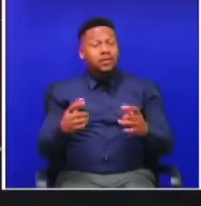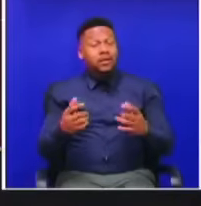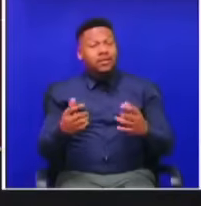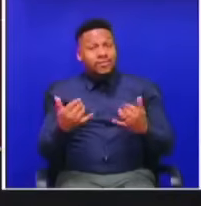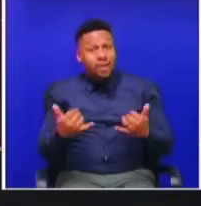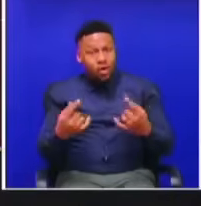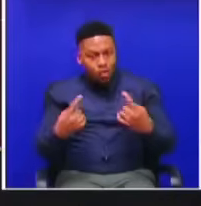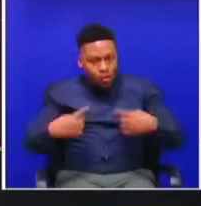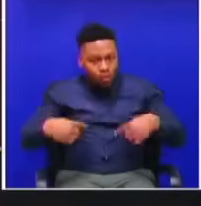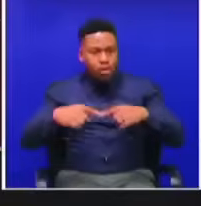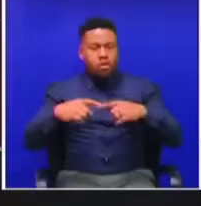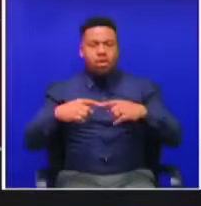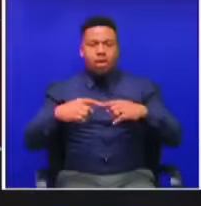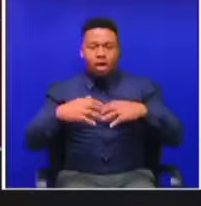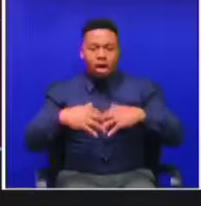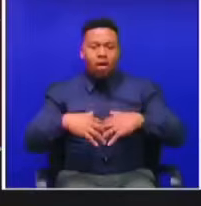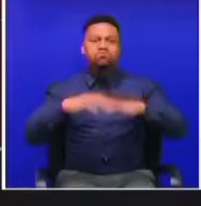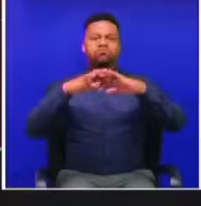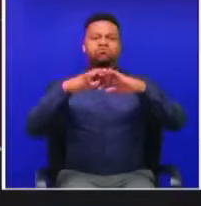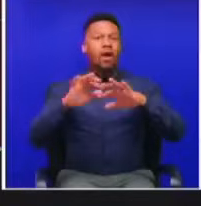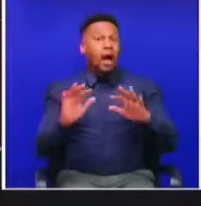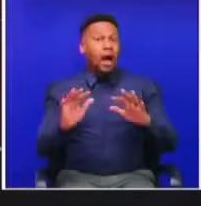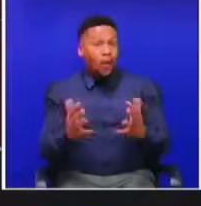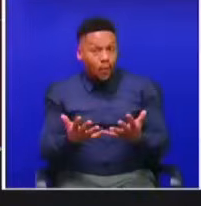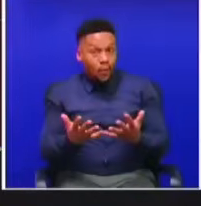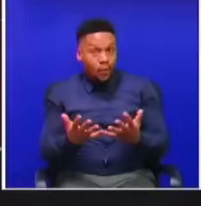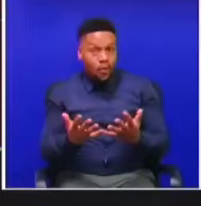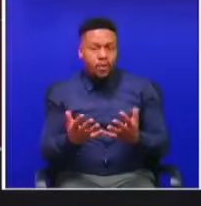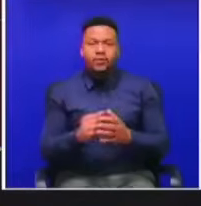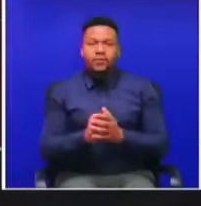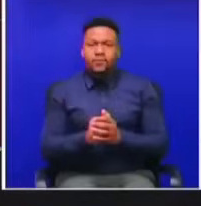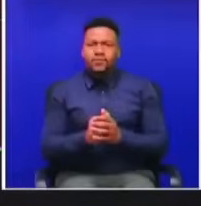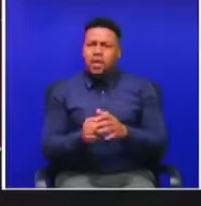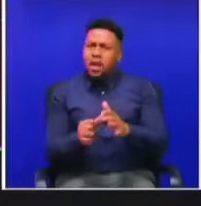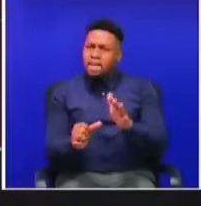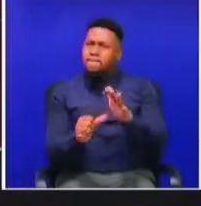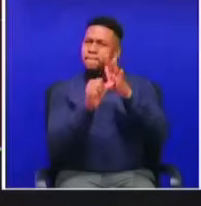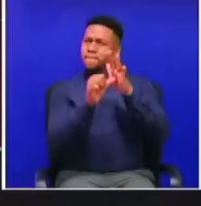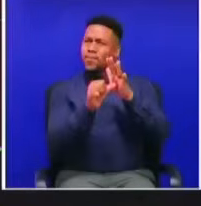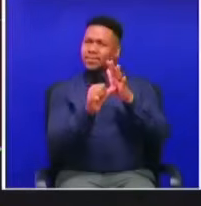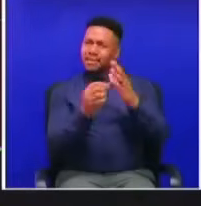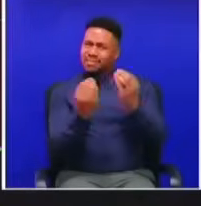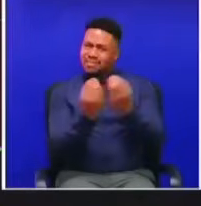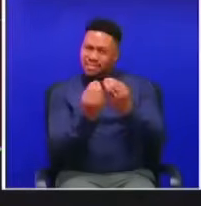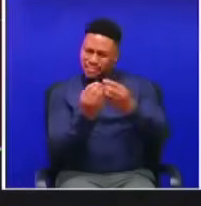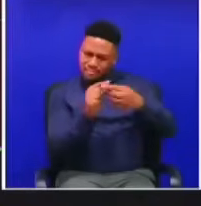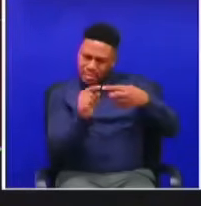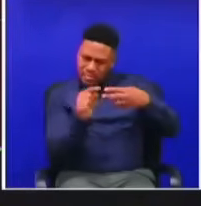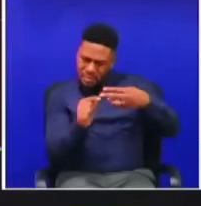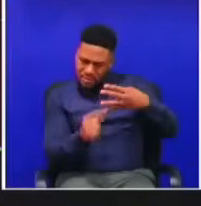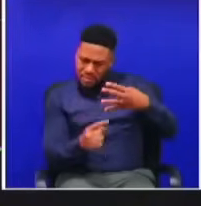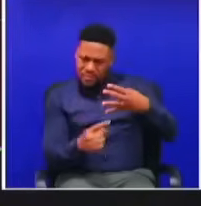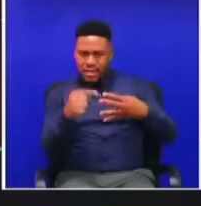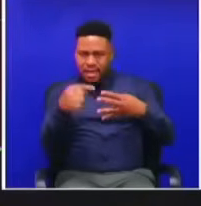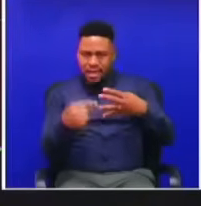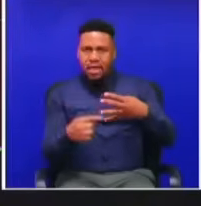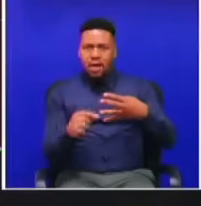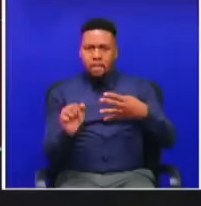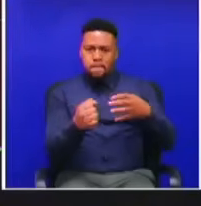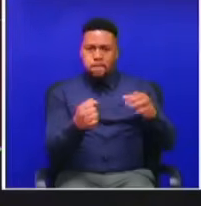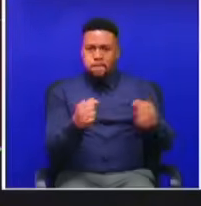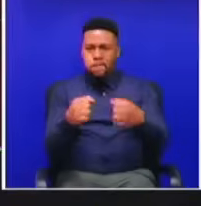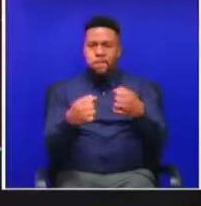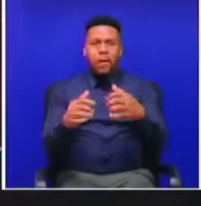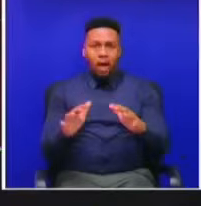it together? And how do we put all the key elements, whether they reside in the Post Bank